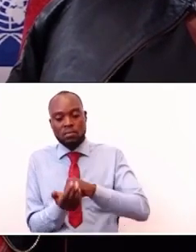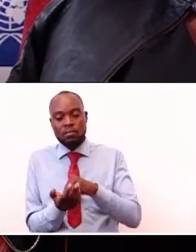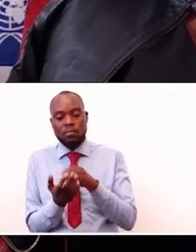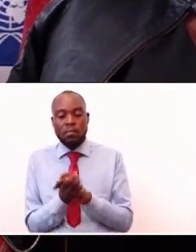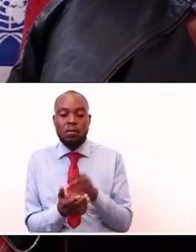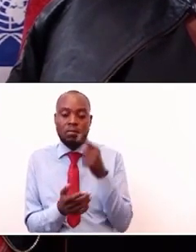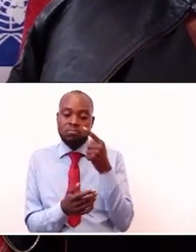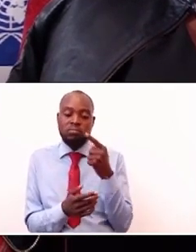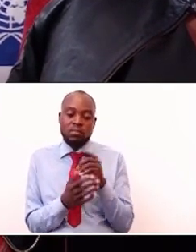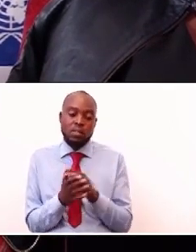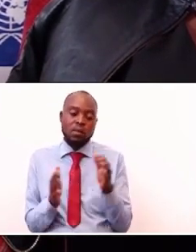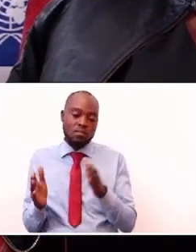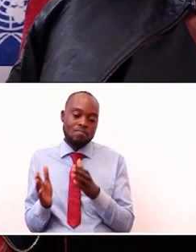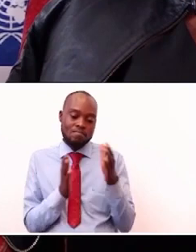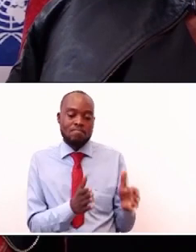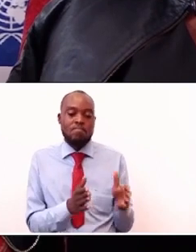other sectors, including